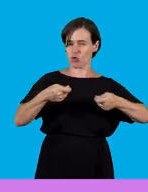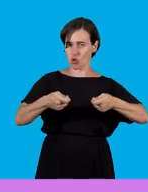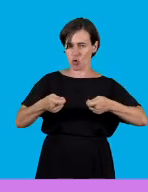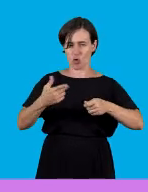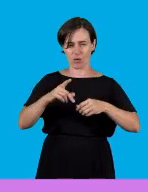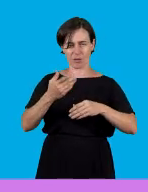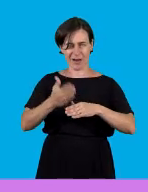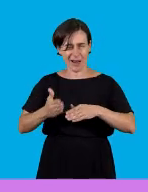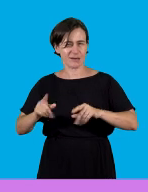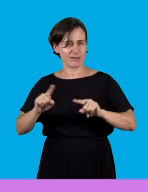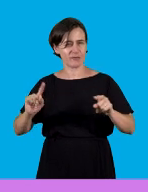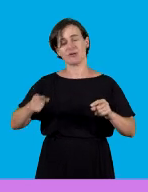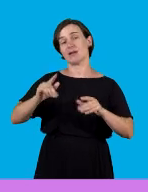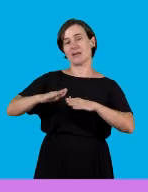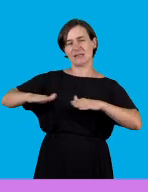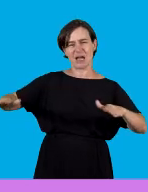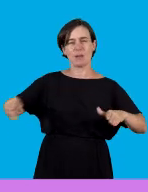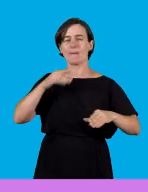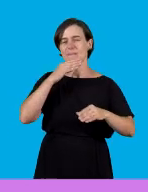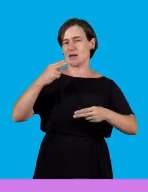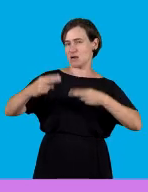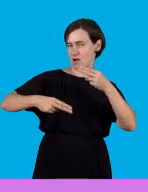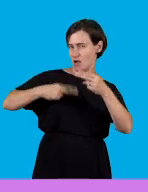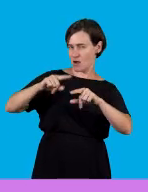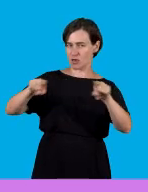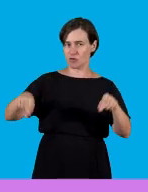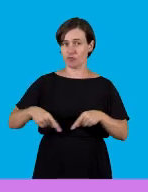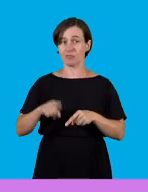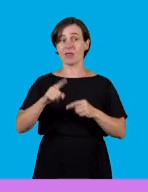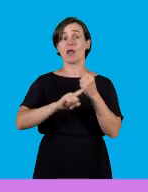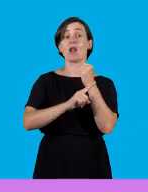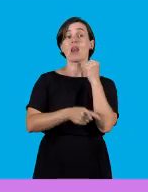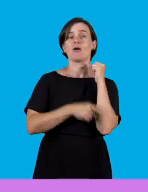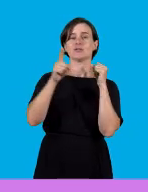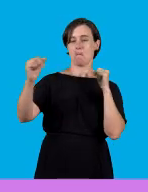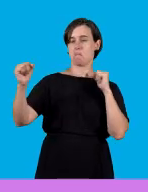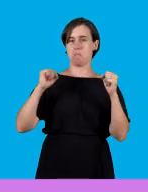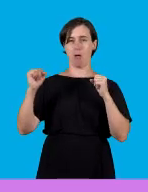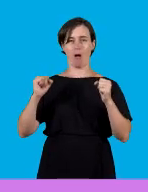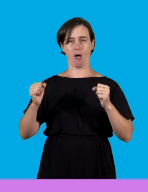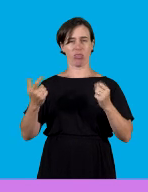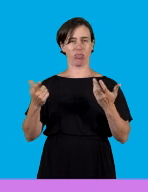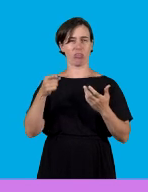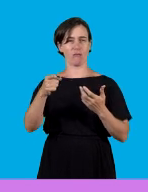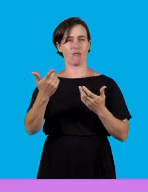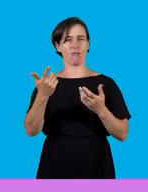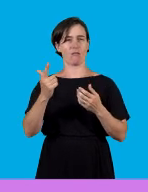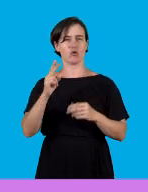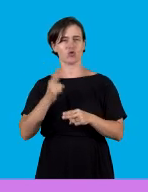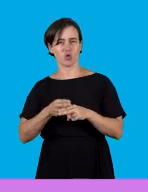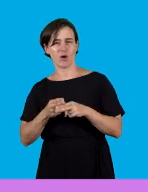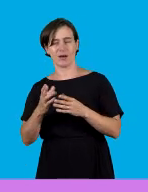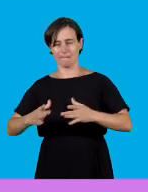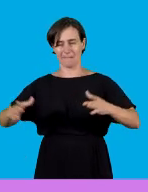and a dining room there. Then the last room there, we've got a bathtub there, a toilet, a basin. So it means this is